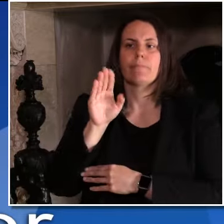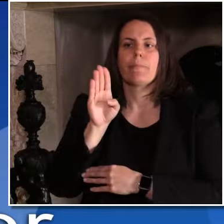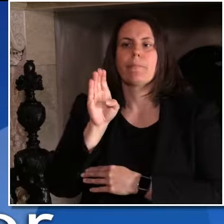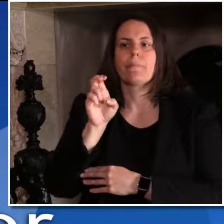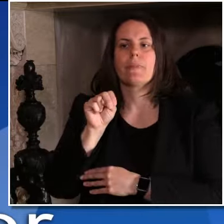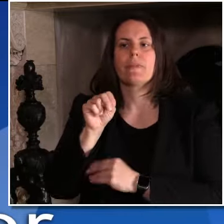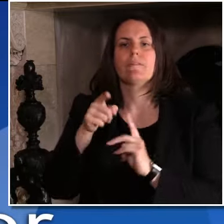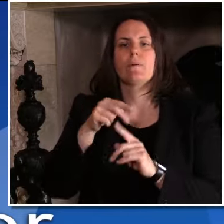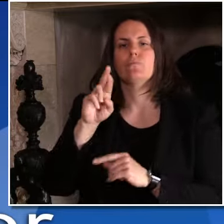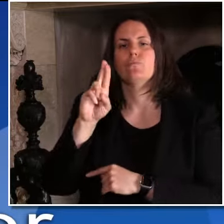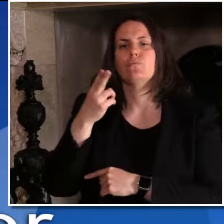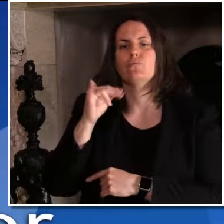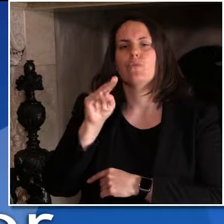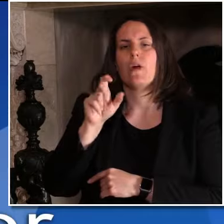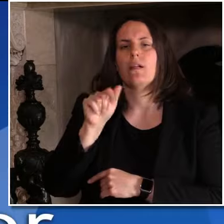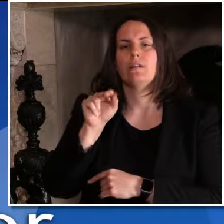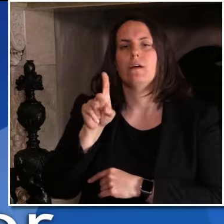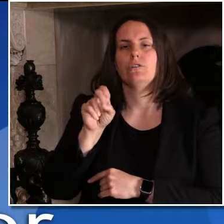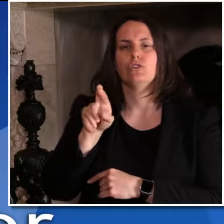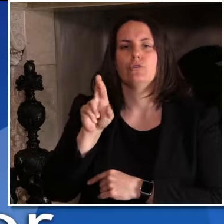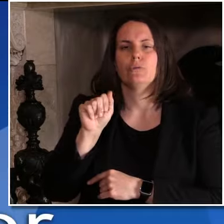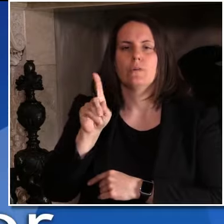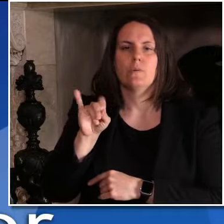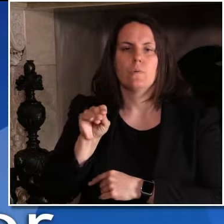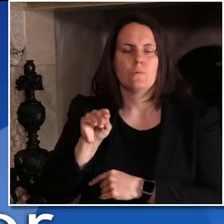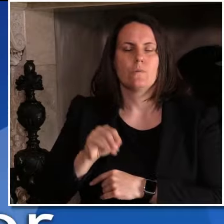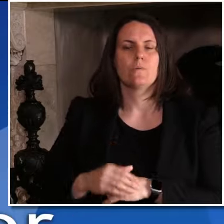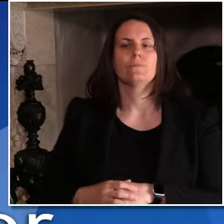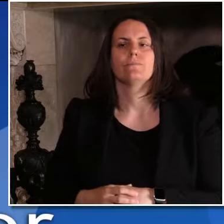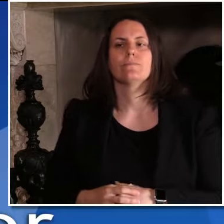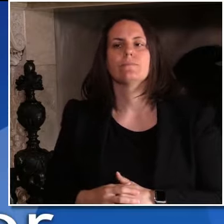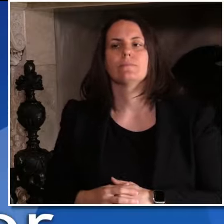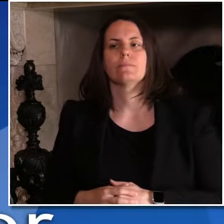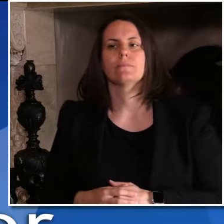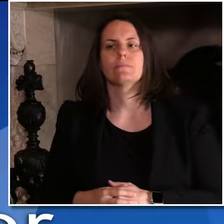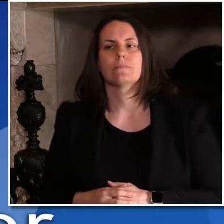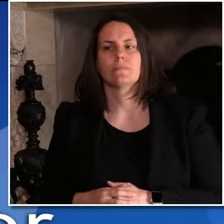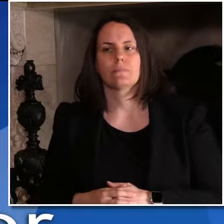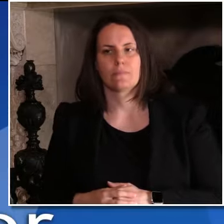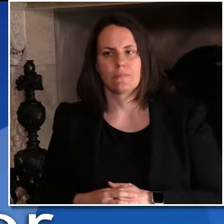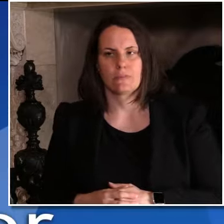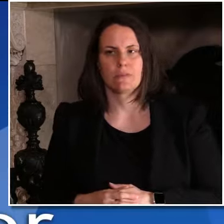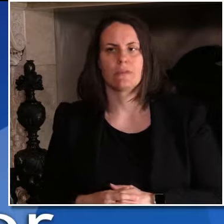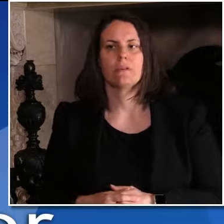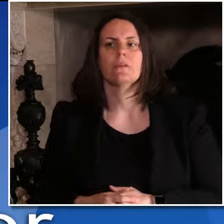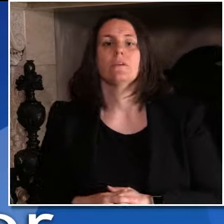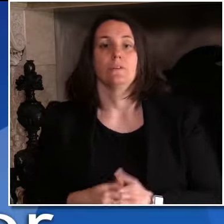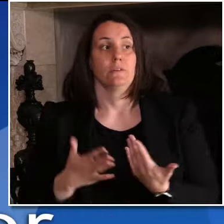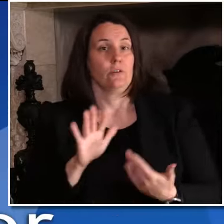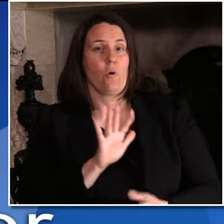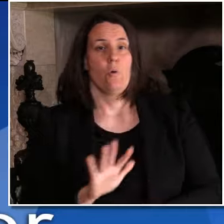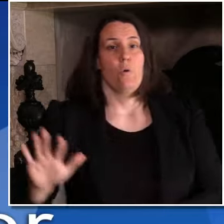Thank you. As you know, there are still 5 counties in the state that have not shown a positive COVID-19 test. They're all here in